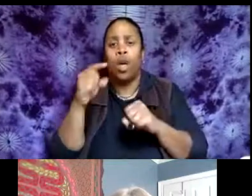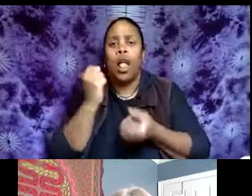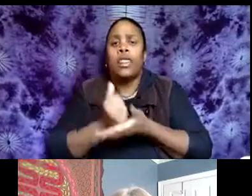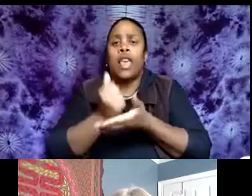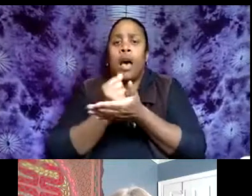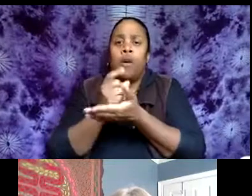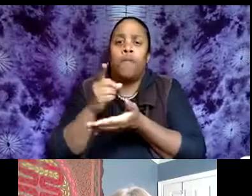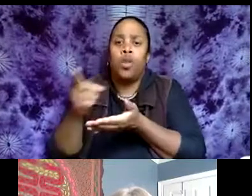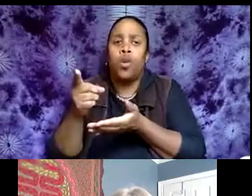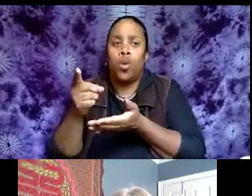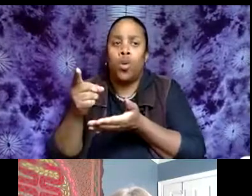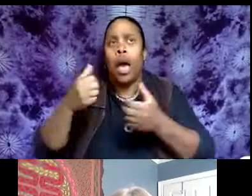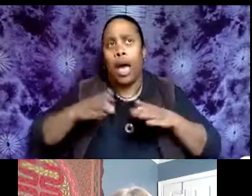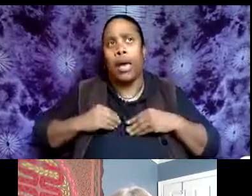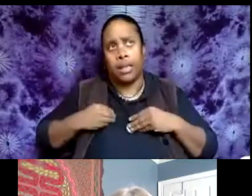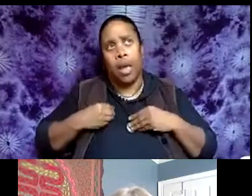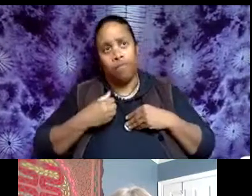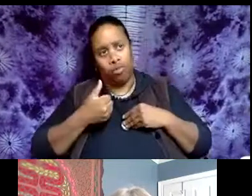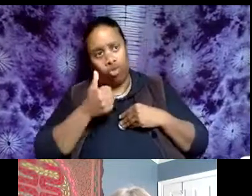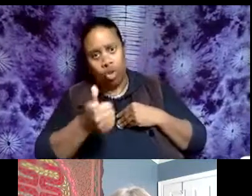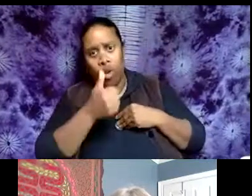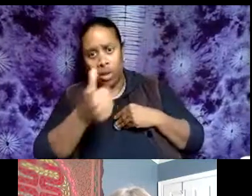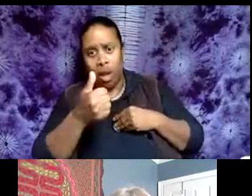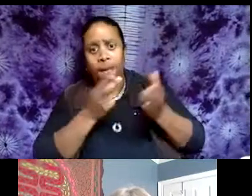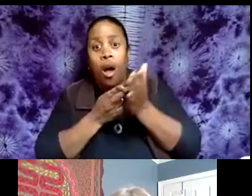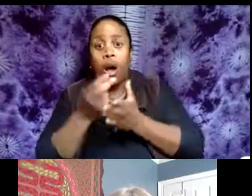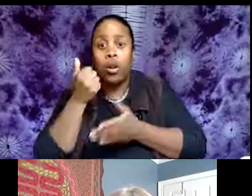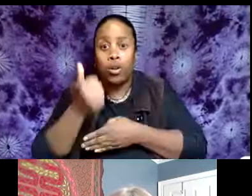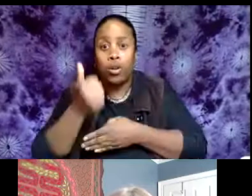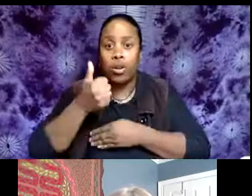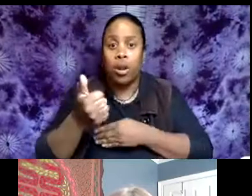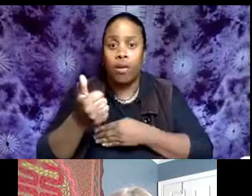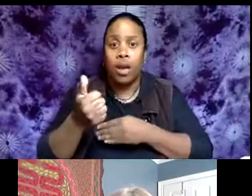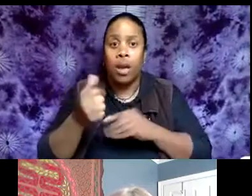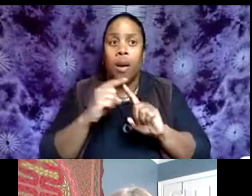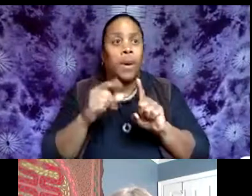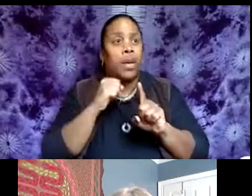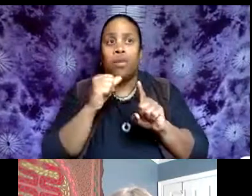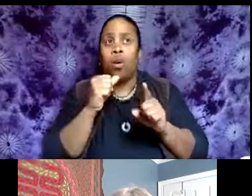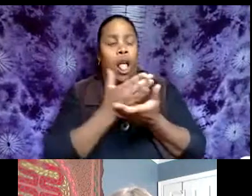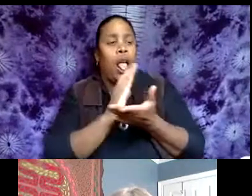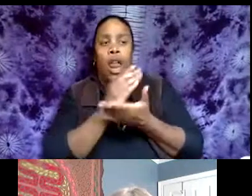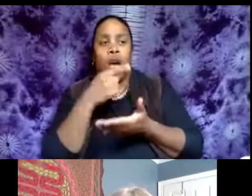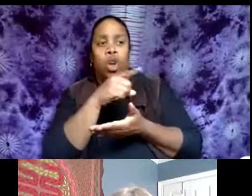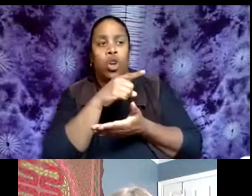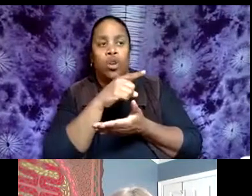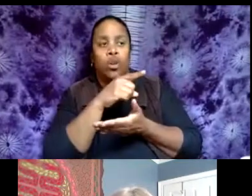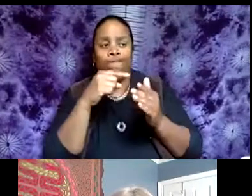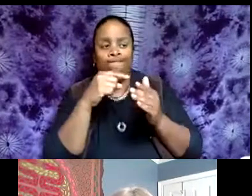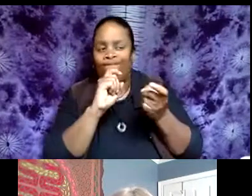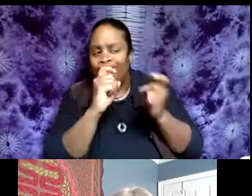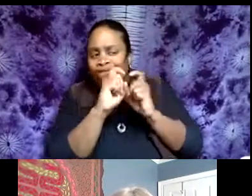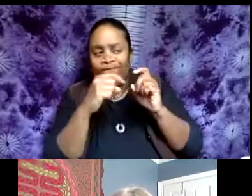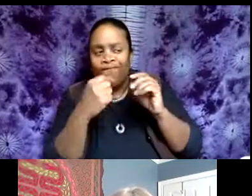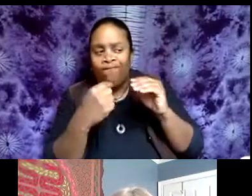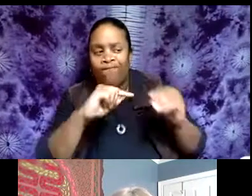be yourself and have and honor yourself while not allowing her to manipulate